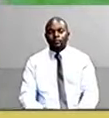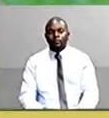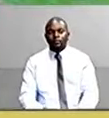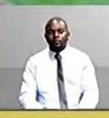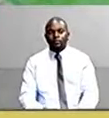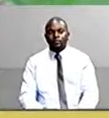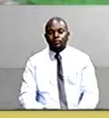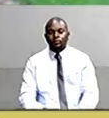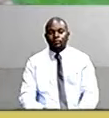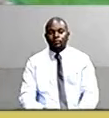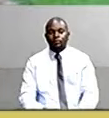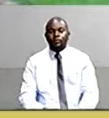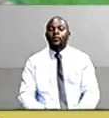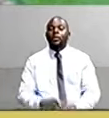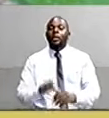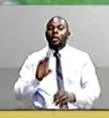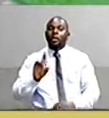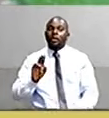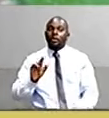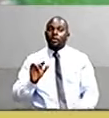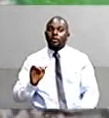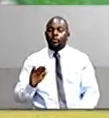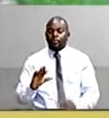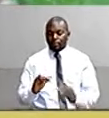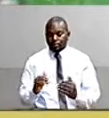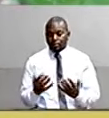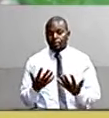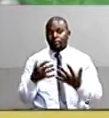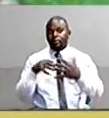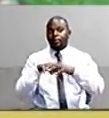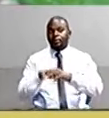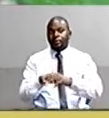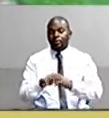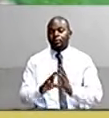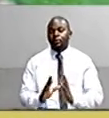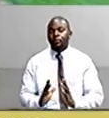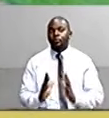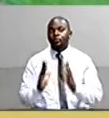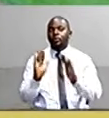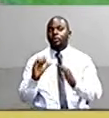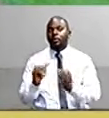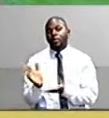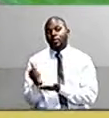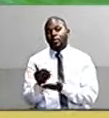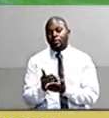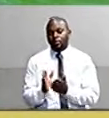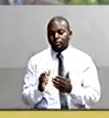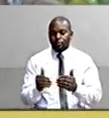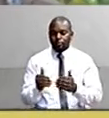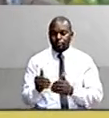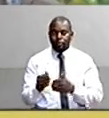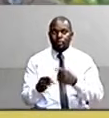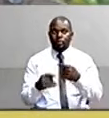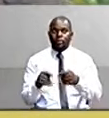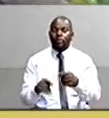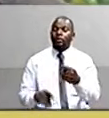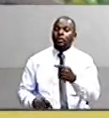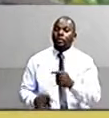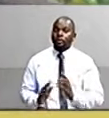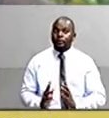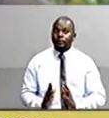Ismail Dumba intercrops his cocoa with other crops, which earns him additional money along the way.